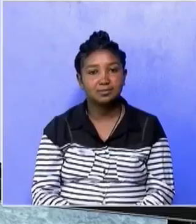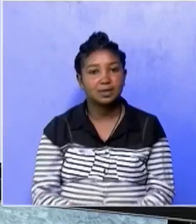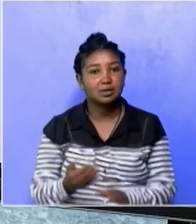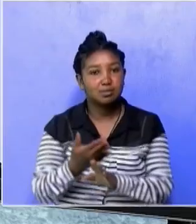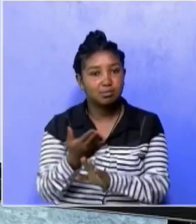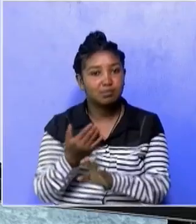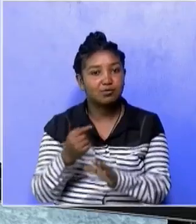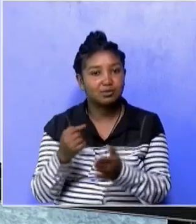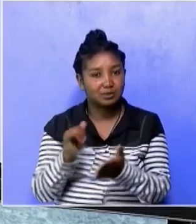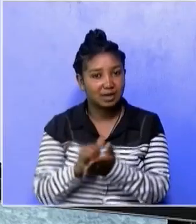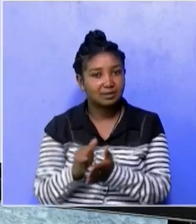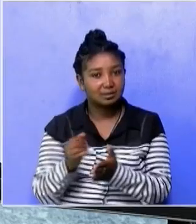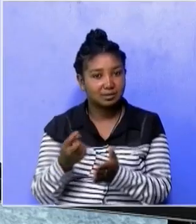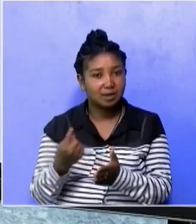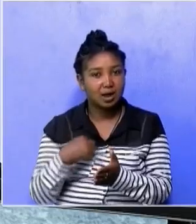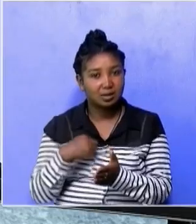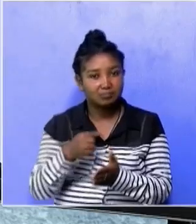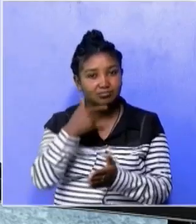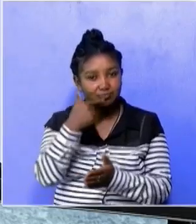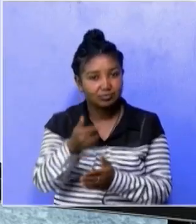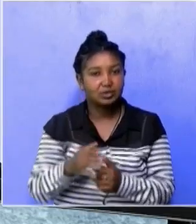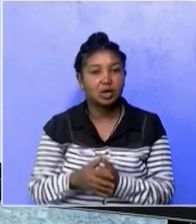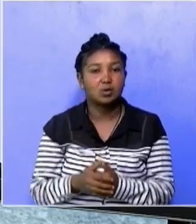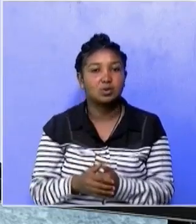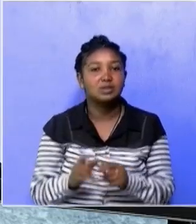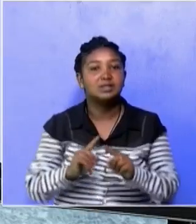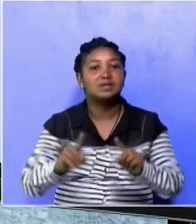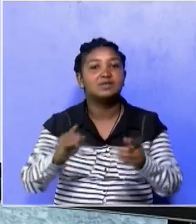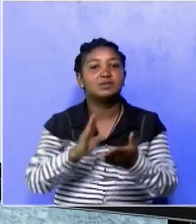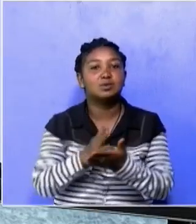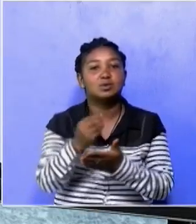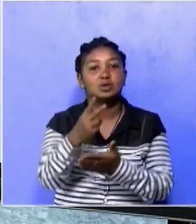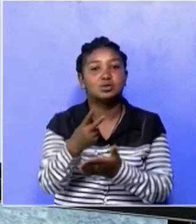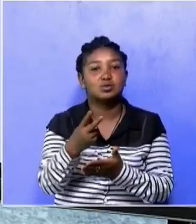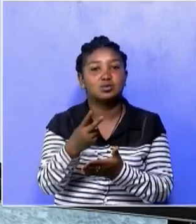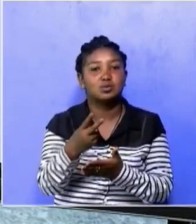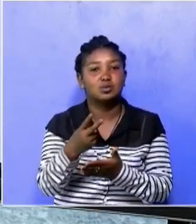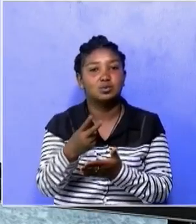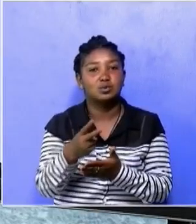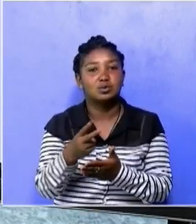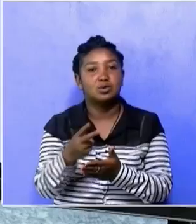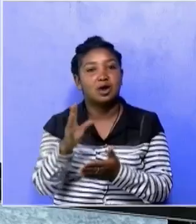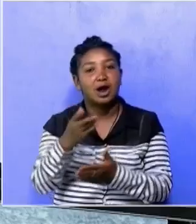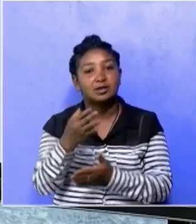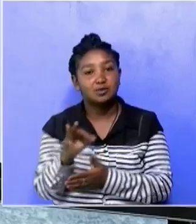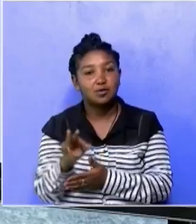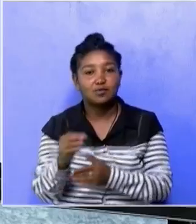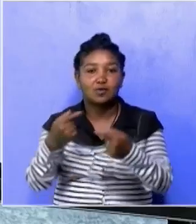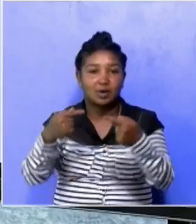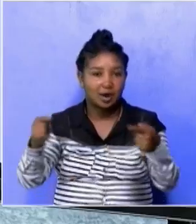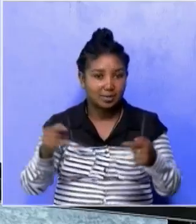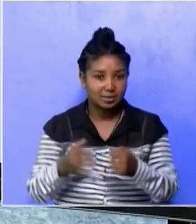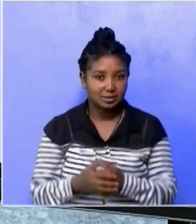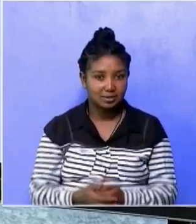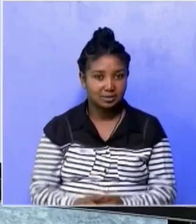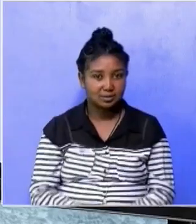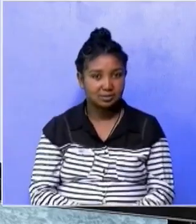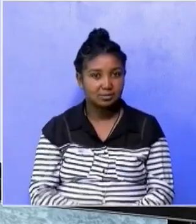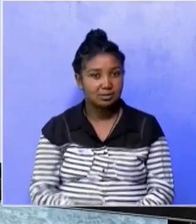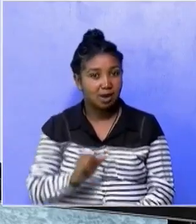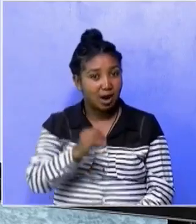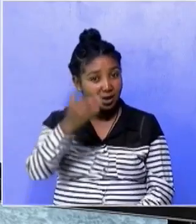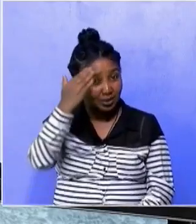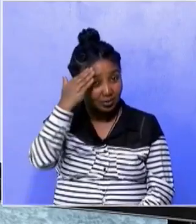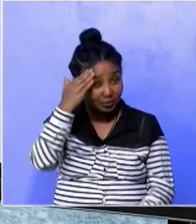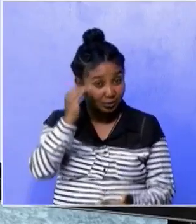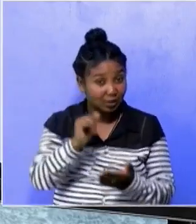Before that, I would like to tell you the difference between the two kinds of grammars. I know